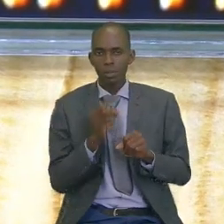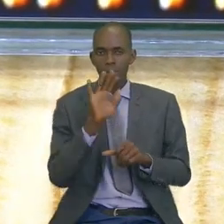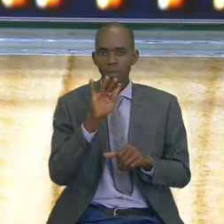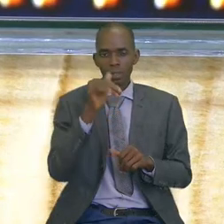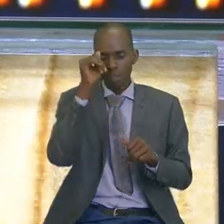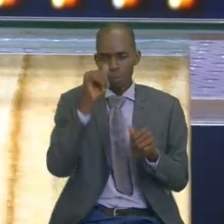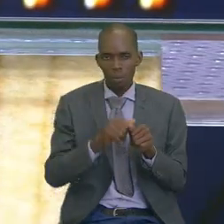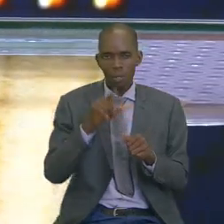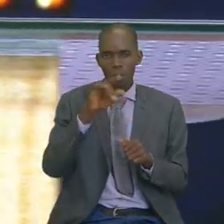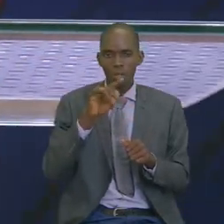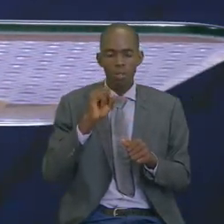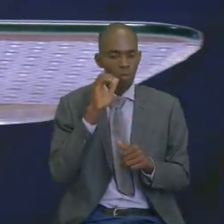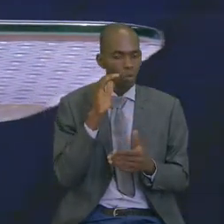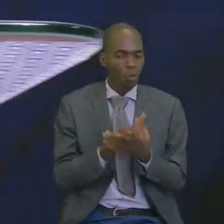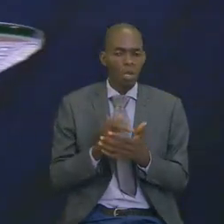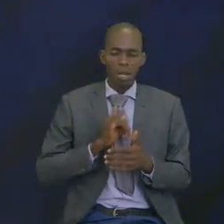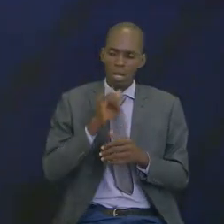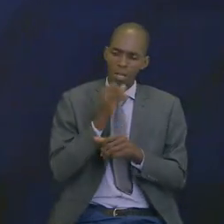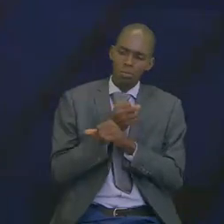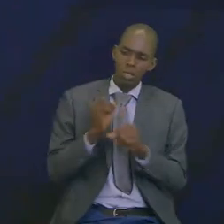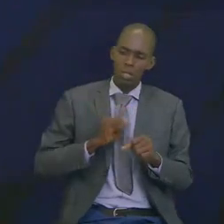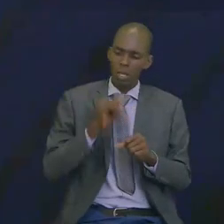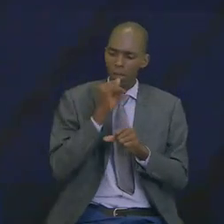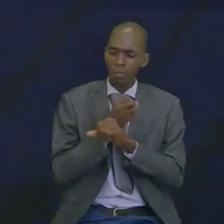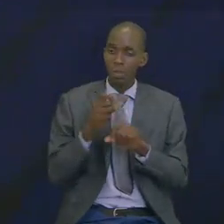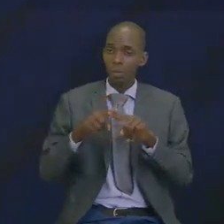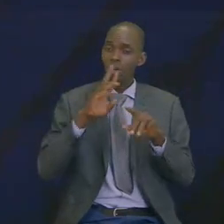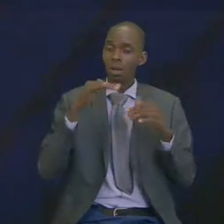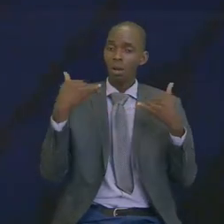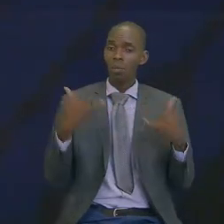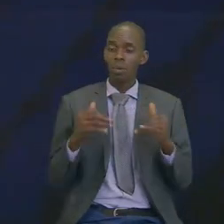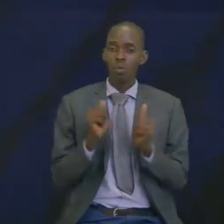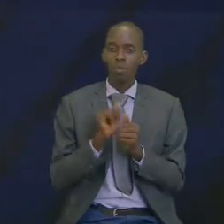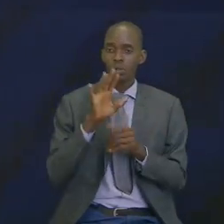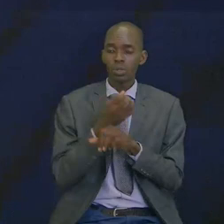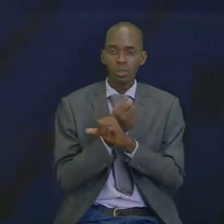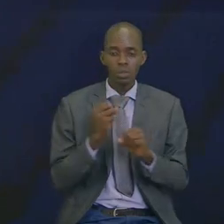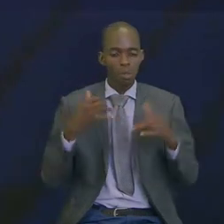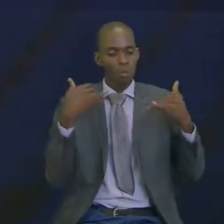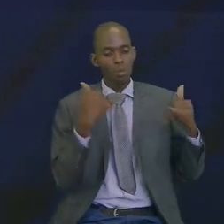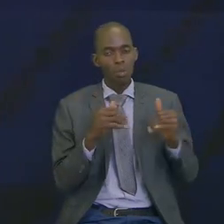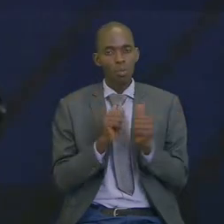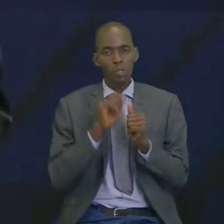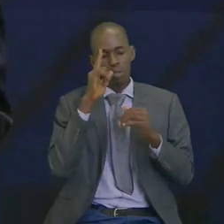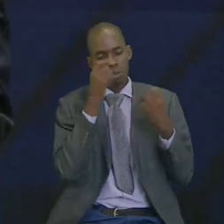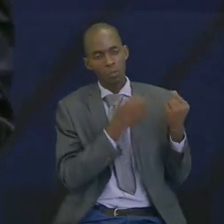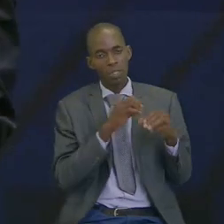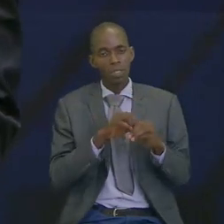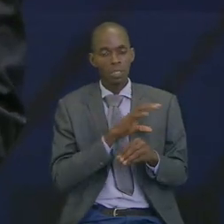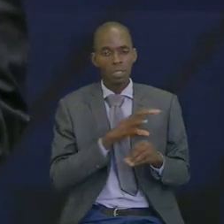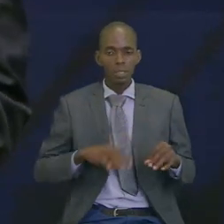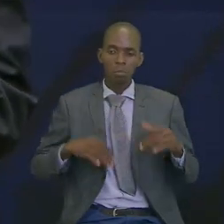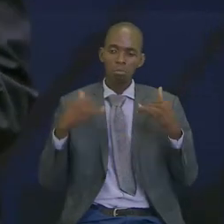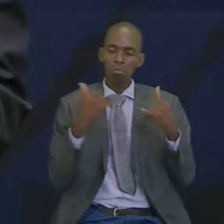Lord's wife. I'm saved. You are gambling with your salvation. You are gambling with your faith in Christ. You are